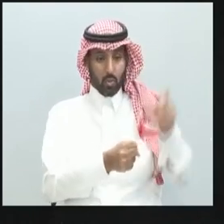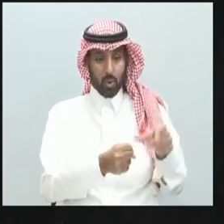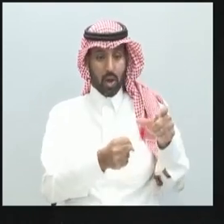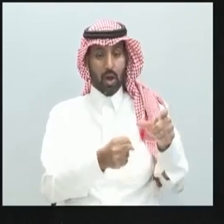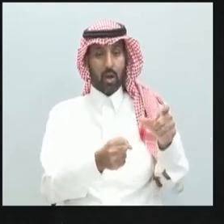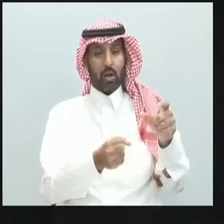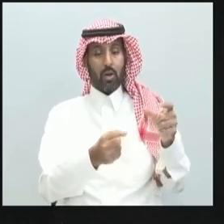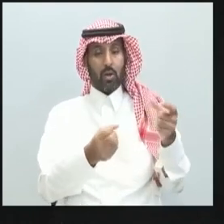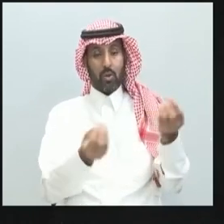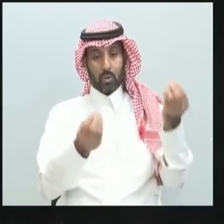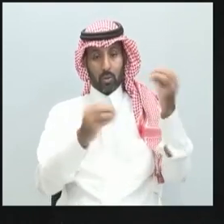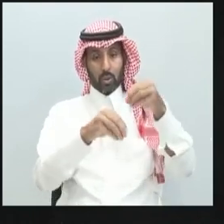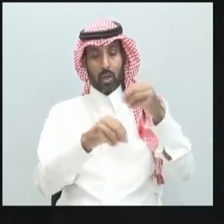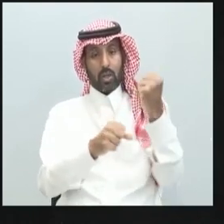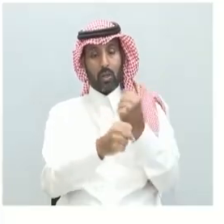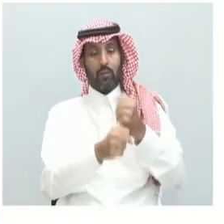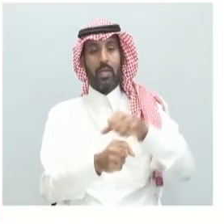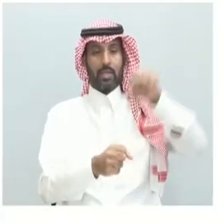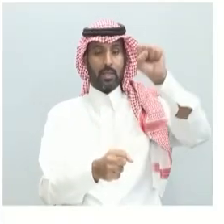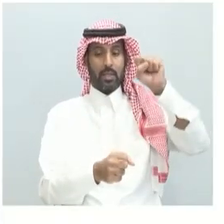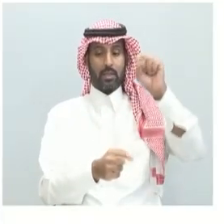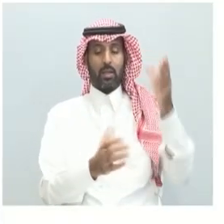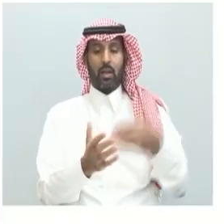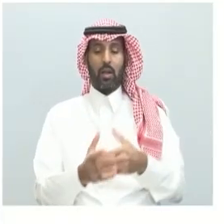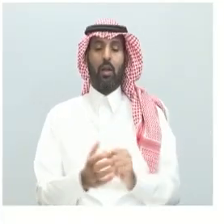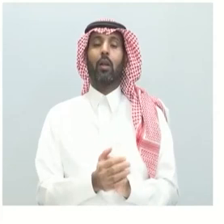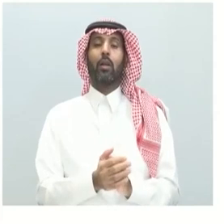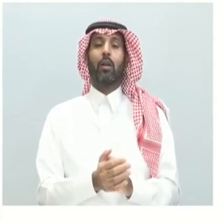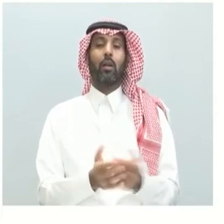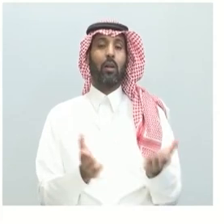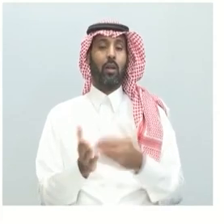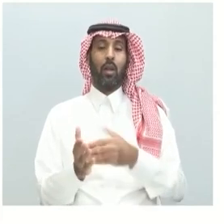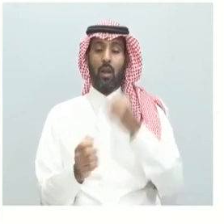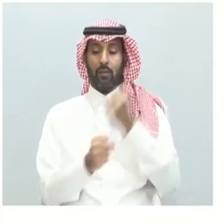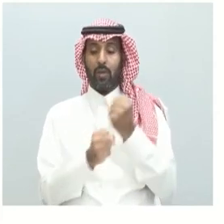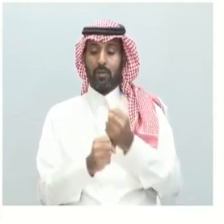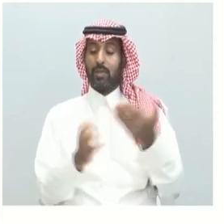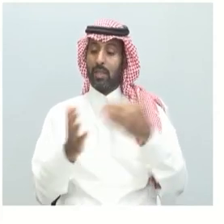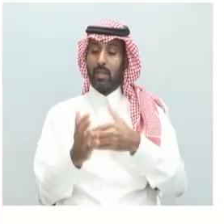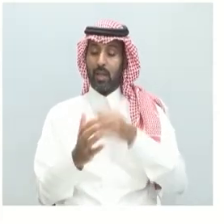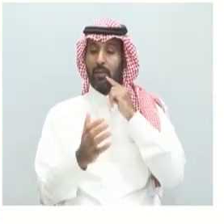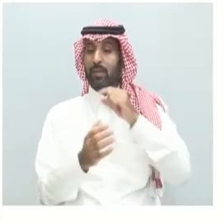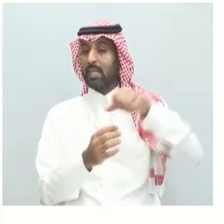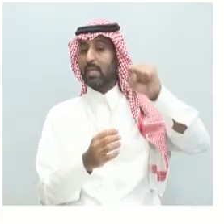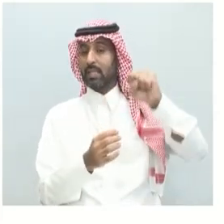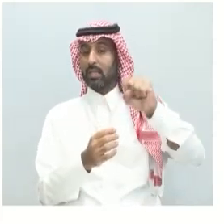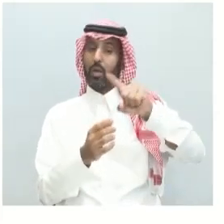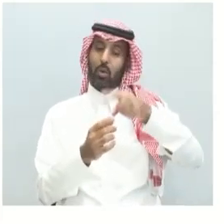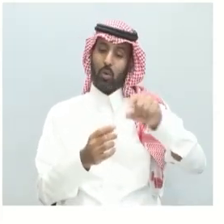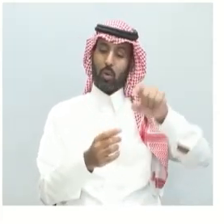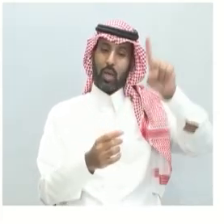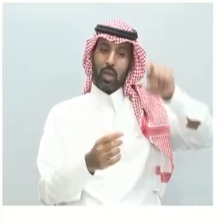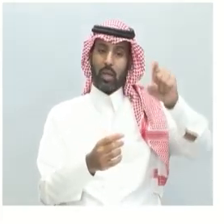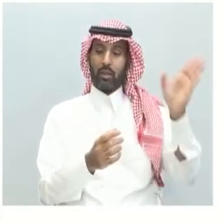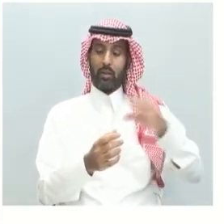rules, and we'll be studying them now. Number one, for verbs ending in S, X, and Z,